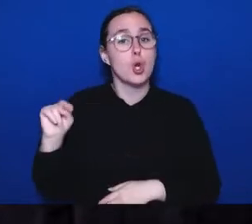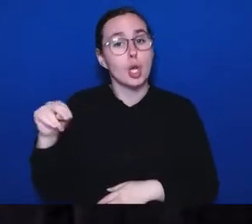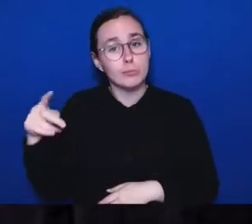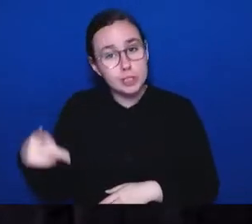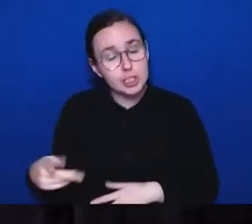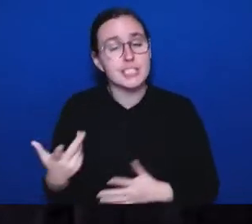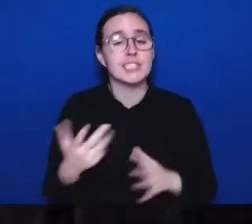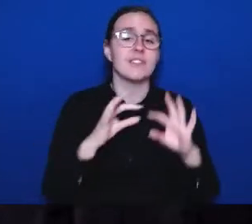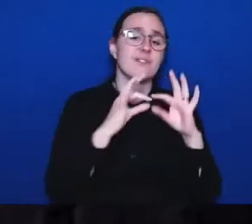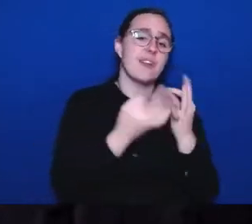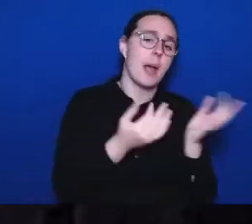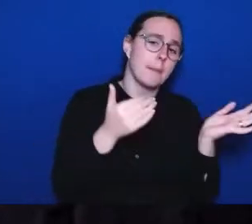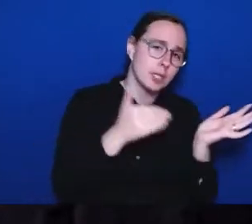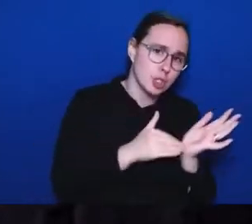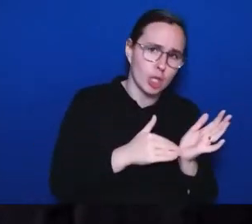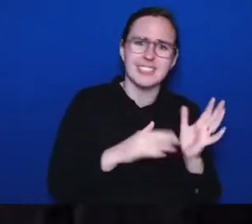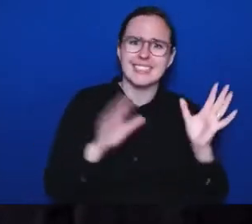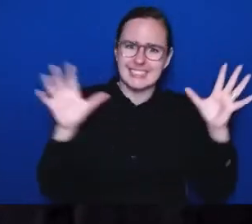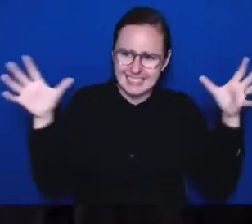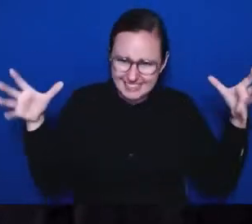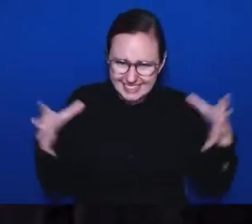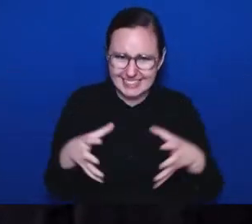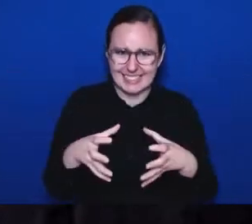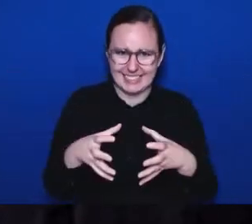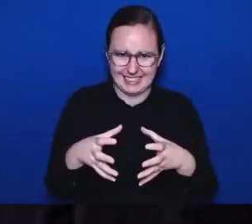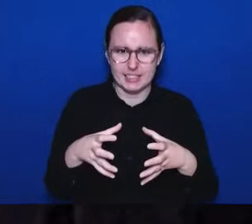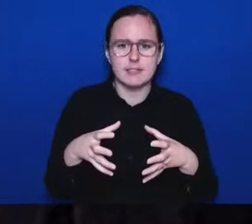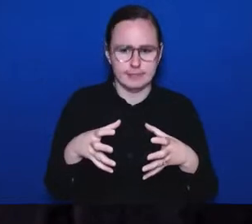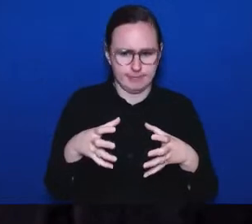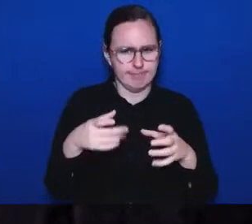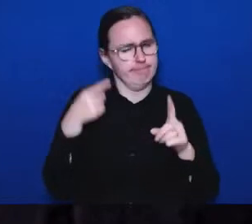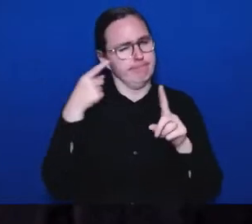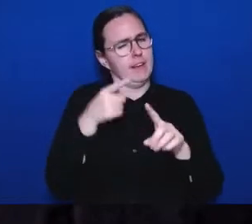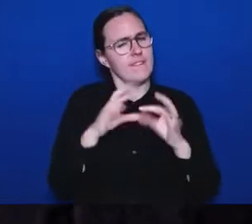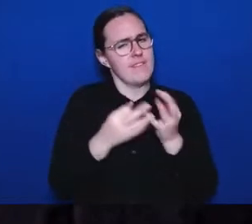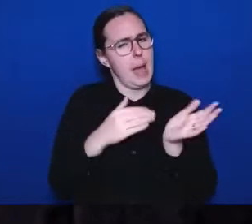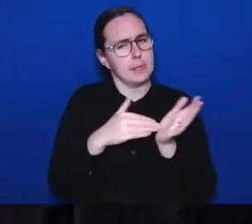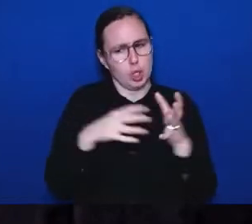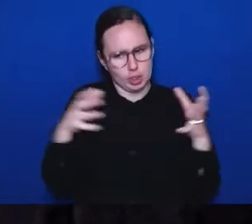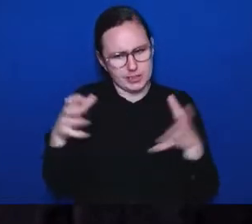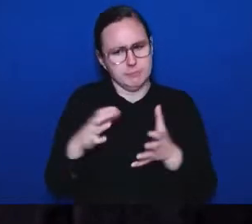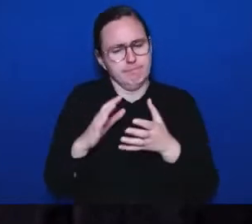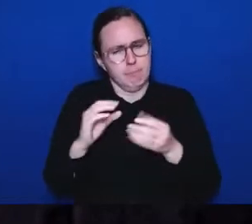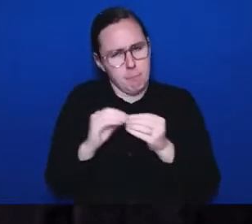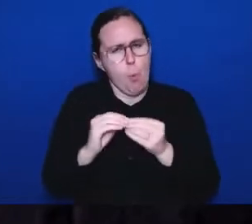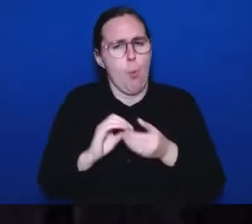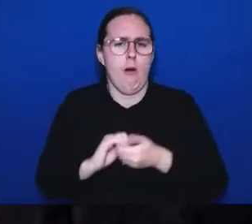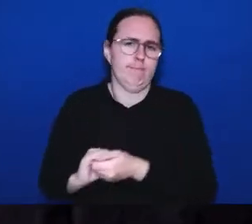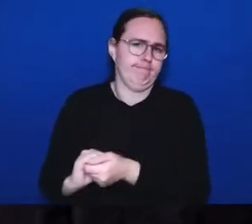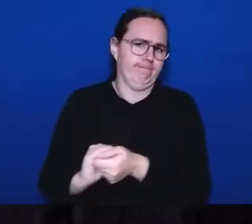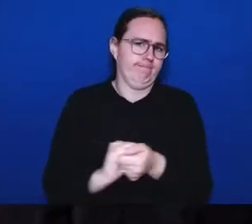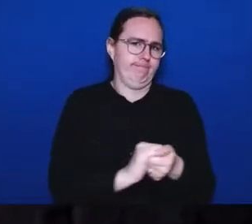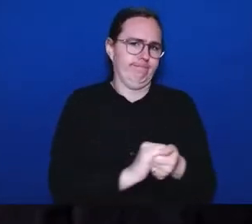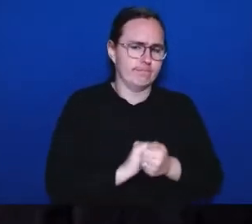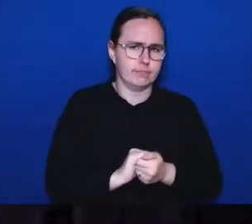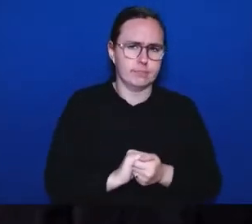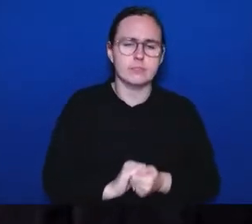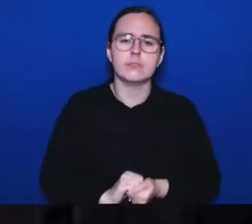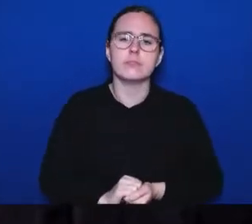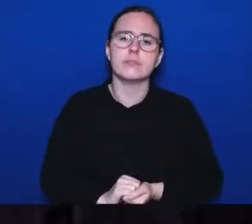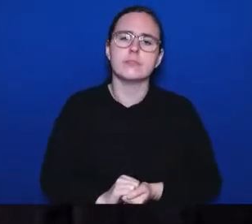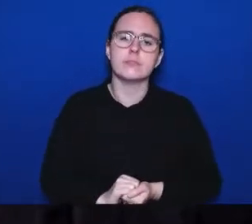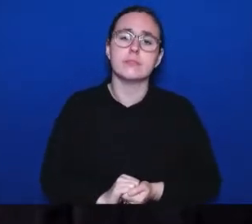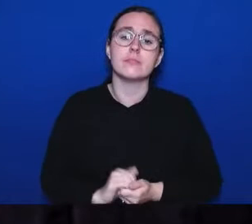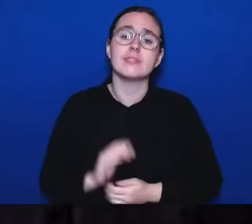team-based collaborative care in more ways. On that, we've had right now in BC 58 primary care networks, and there'll be